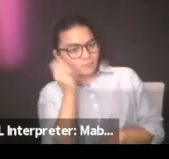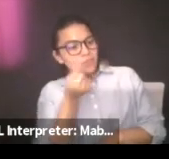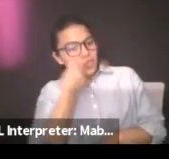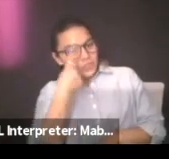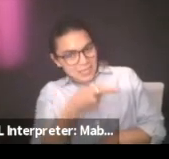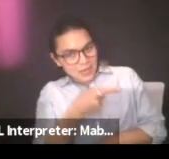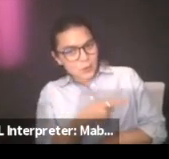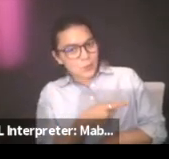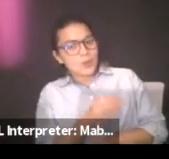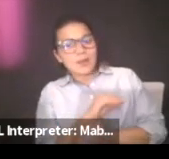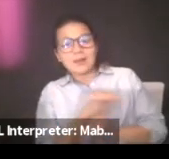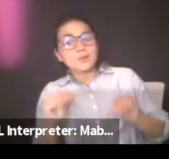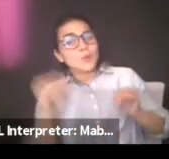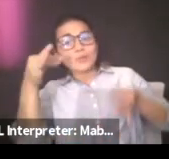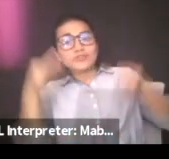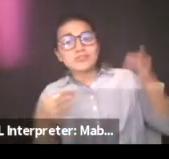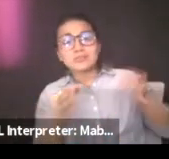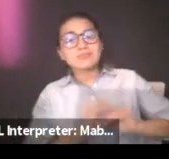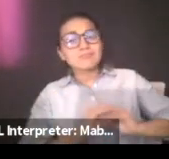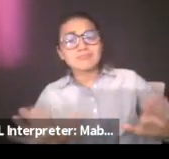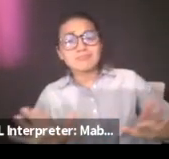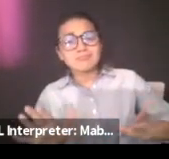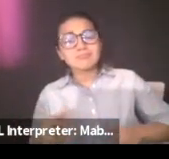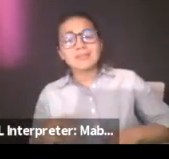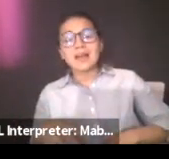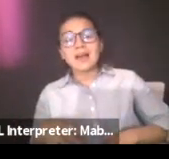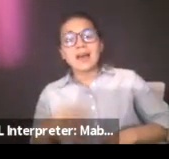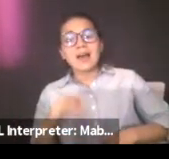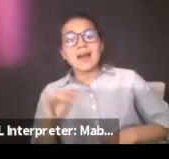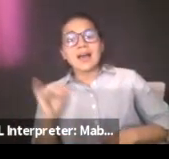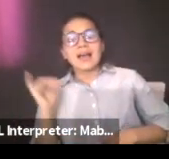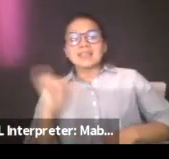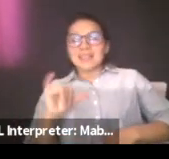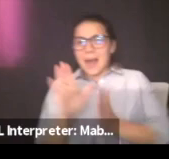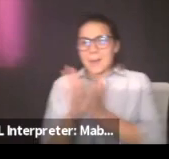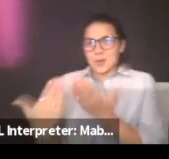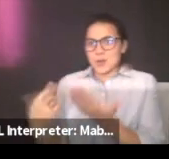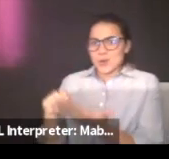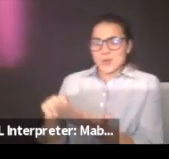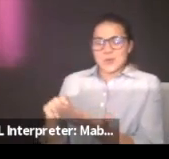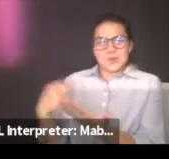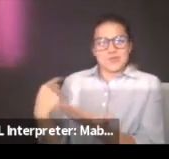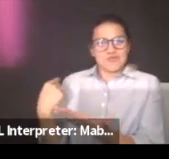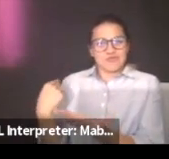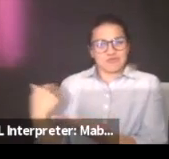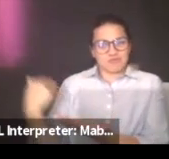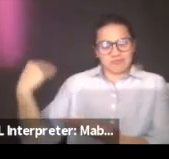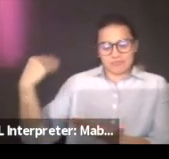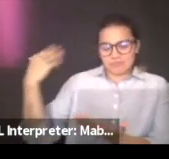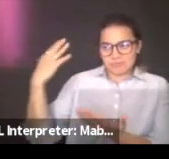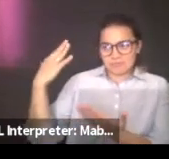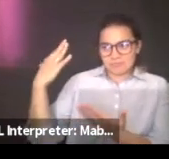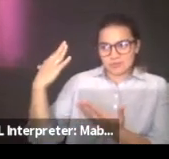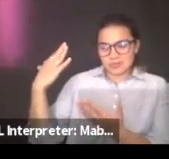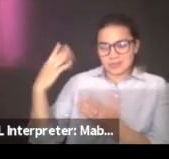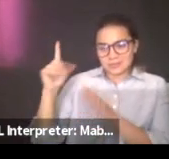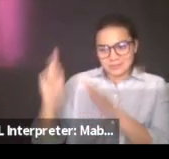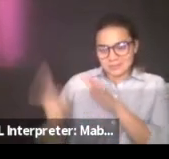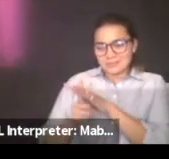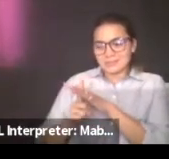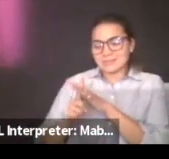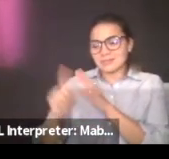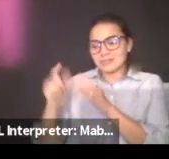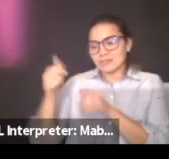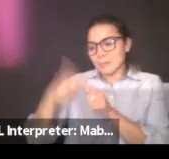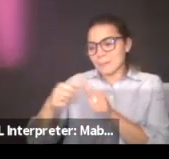that's just a part of it, but just reminded me so deeply of our work together in your memoirs, Amita, and